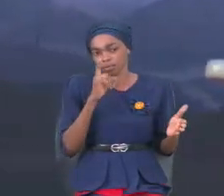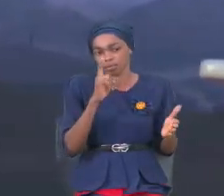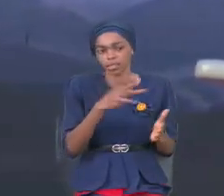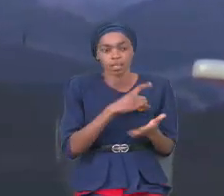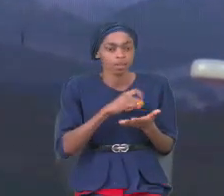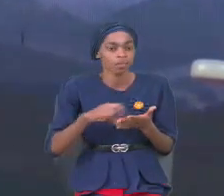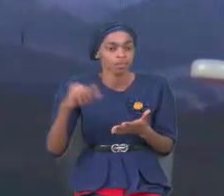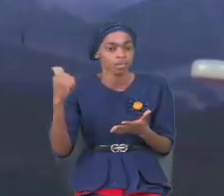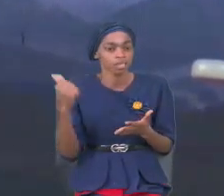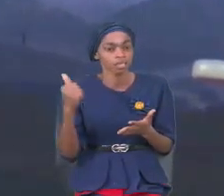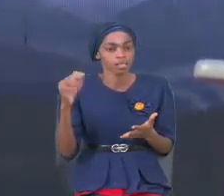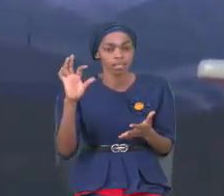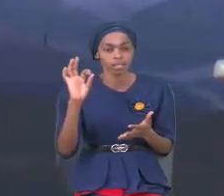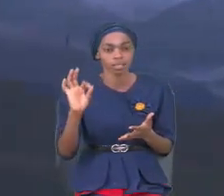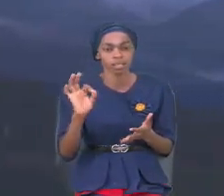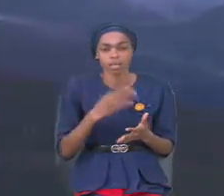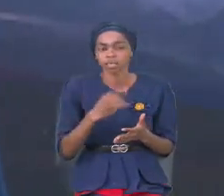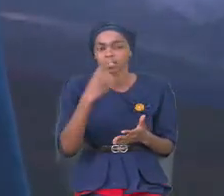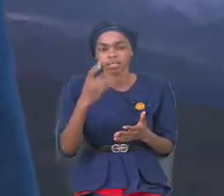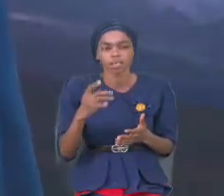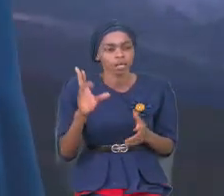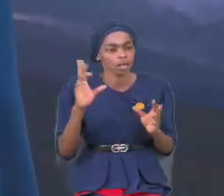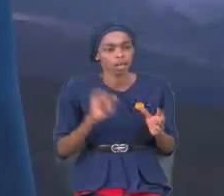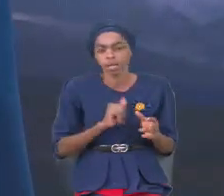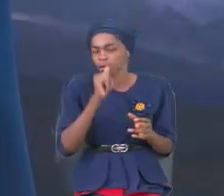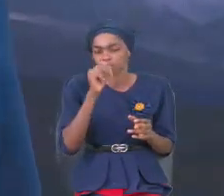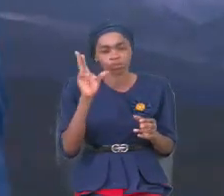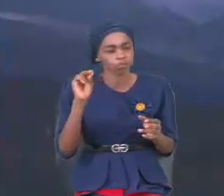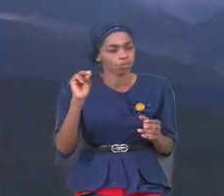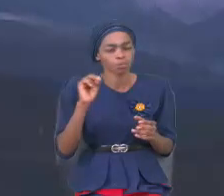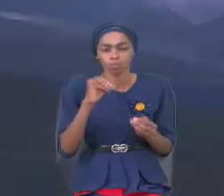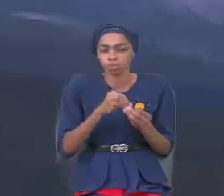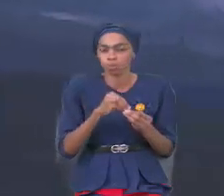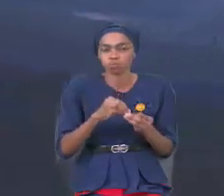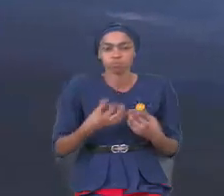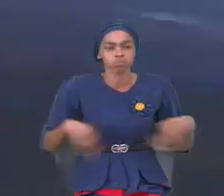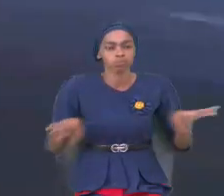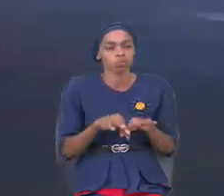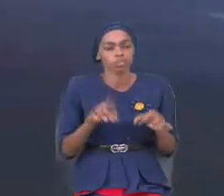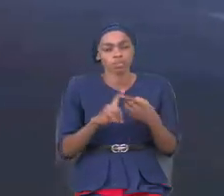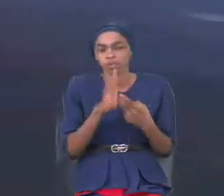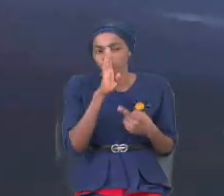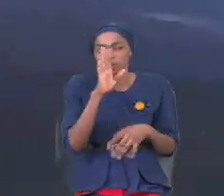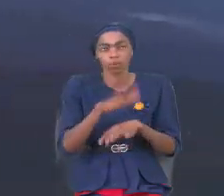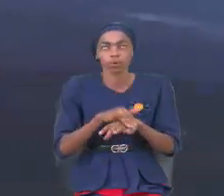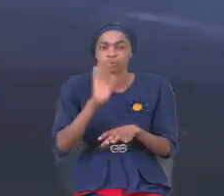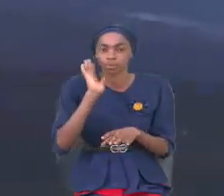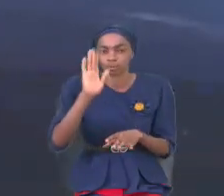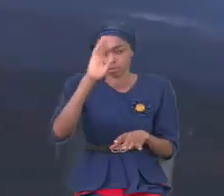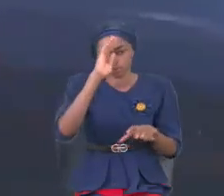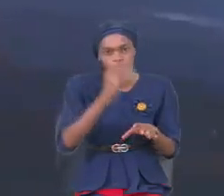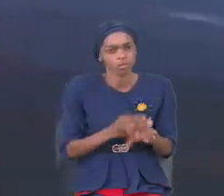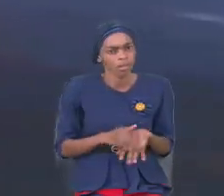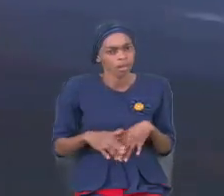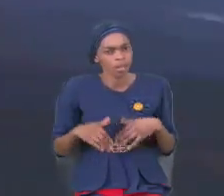no more worthy to be called thy son. How do you know that somebody has come back to his